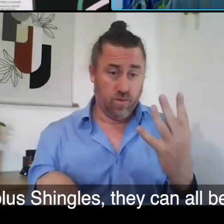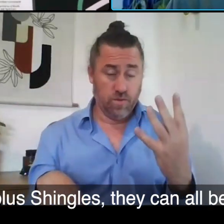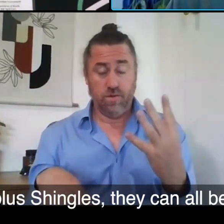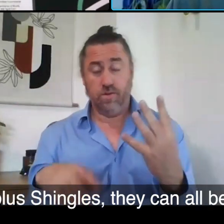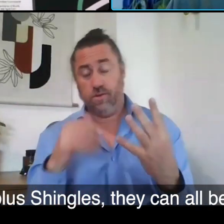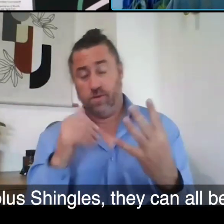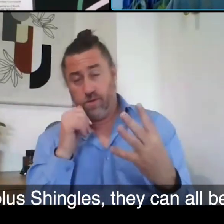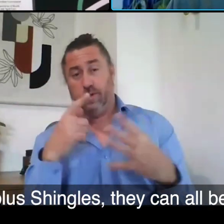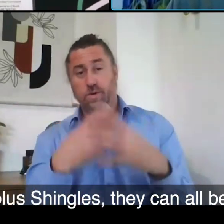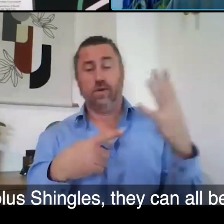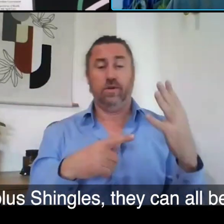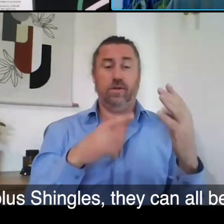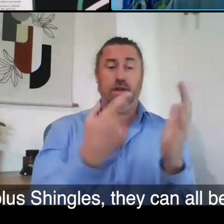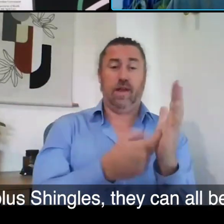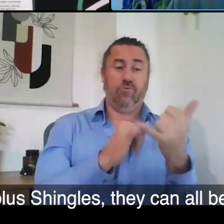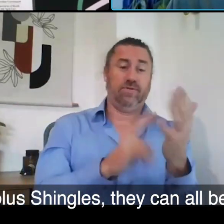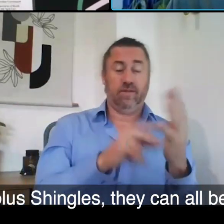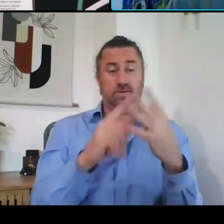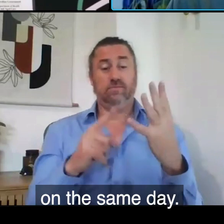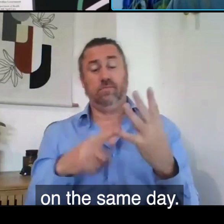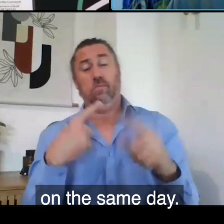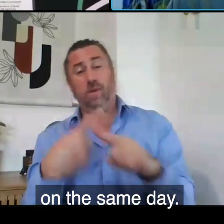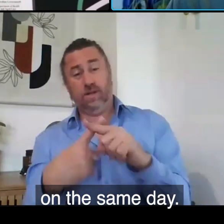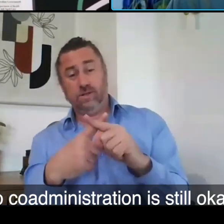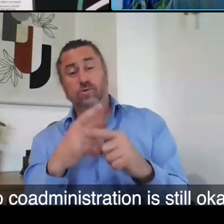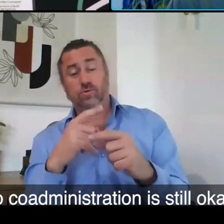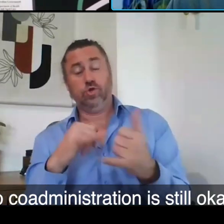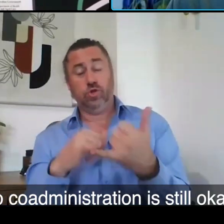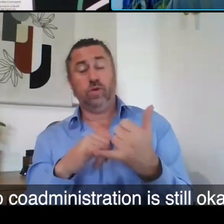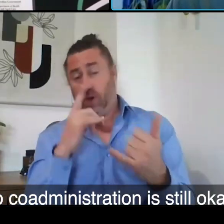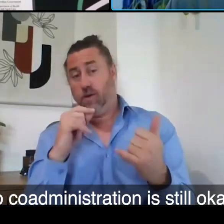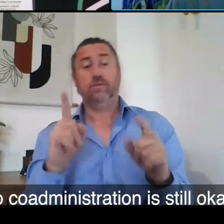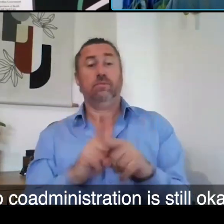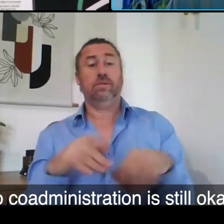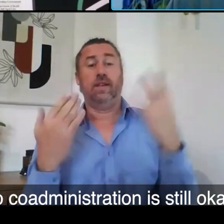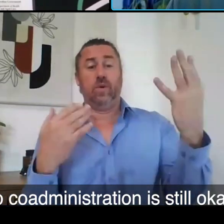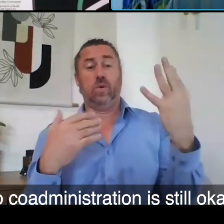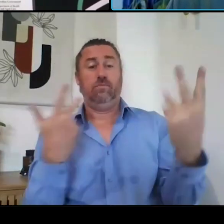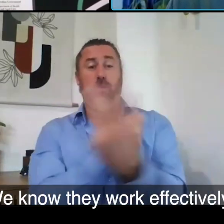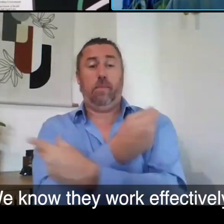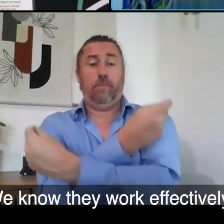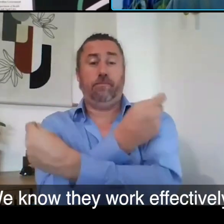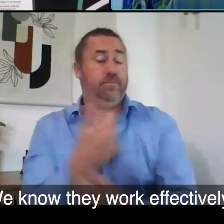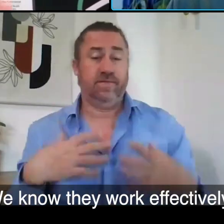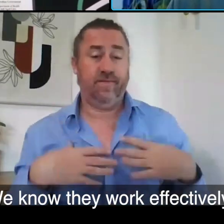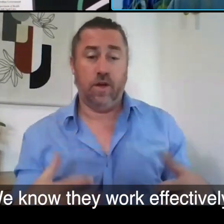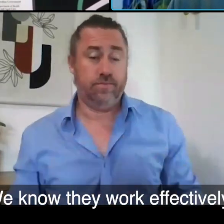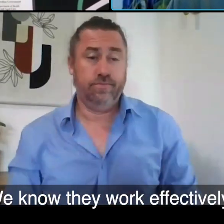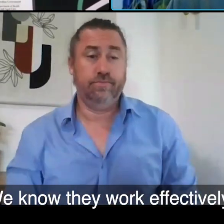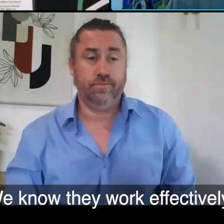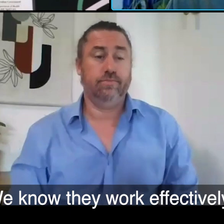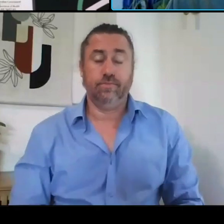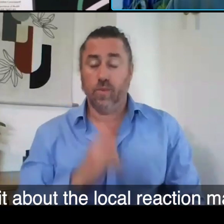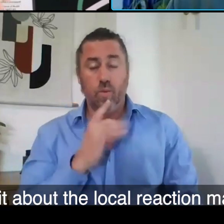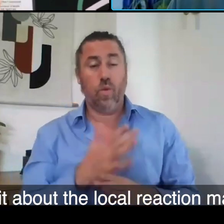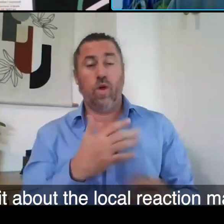3, viruses plus shingles, they can all be administered on the same day. So co-administration is still okay. We know they work